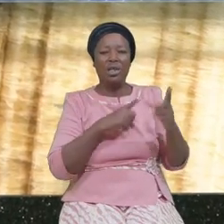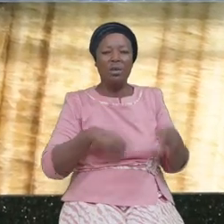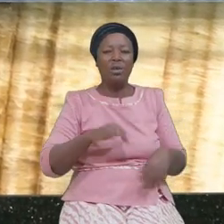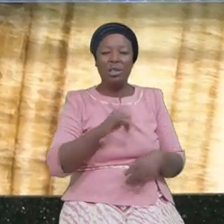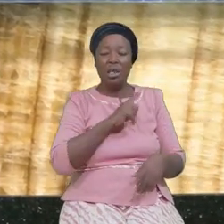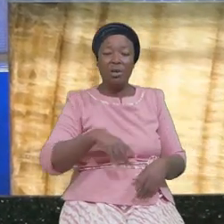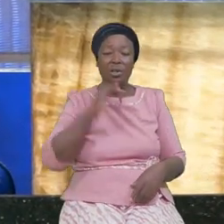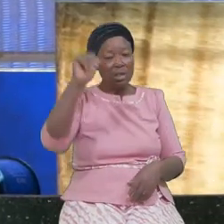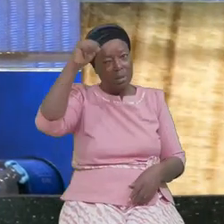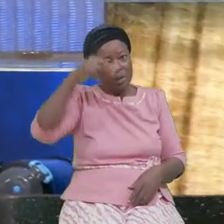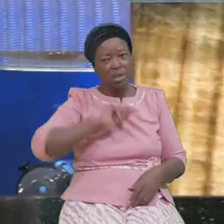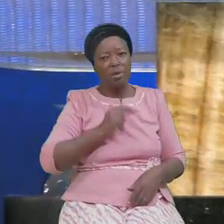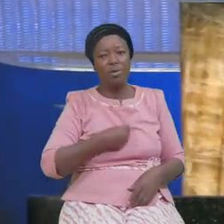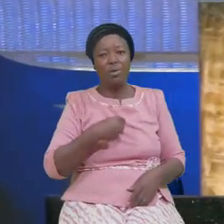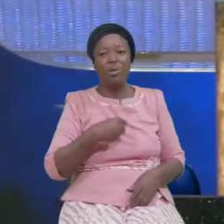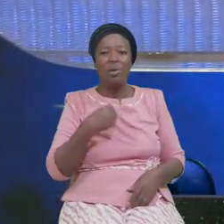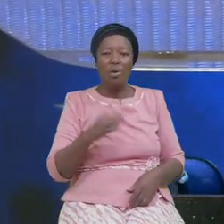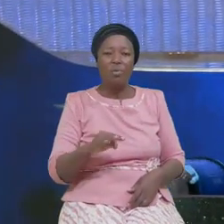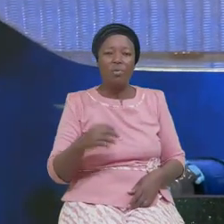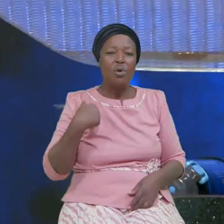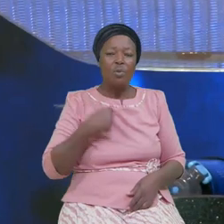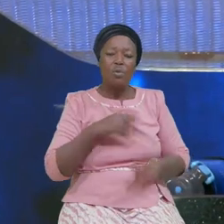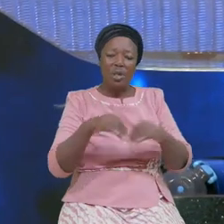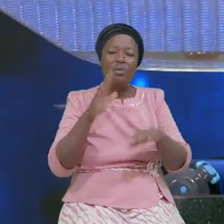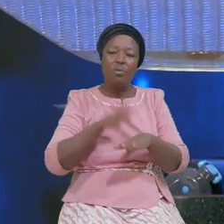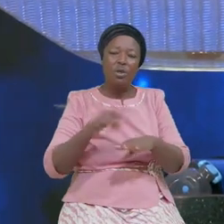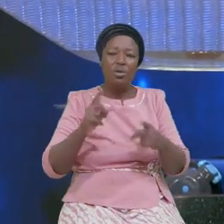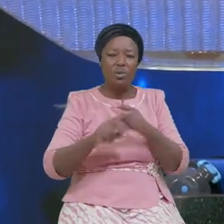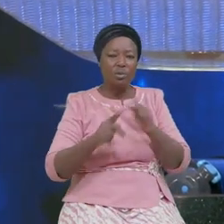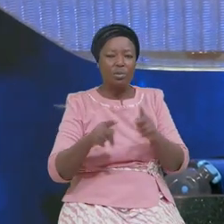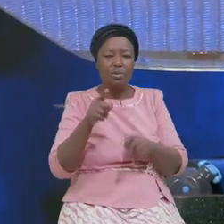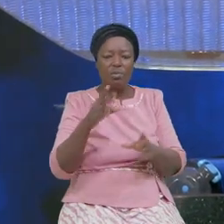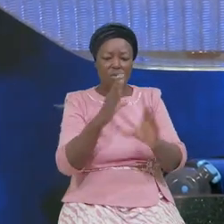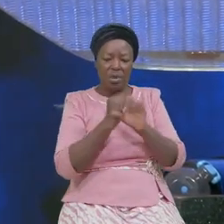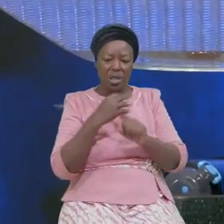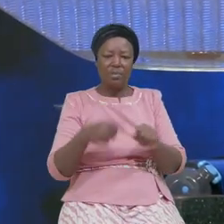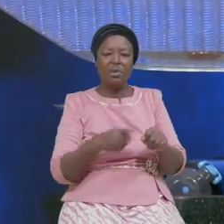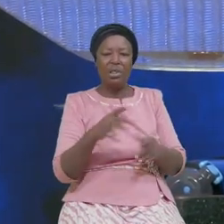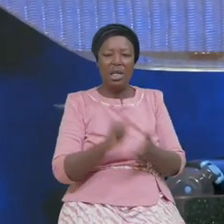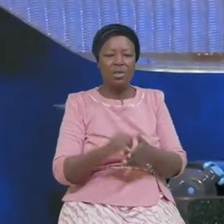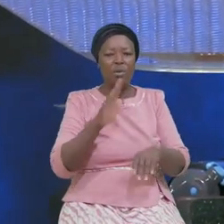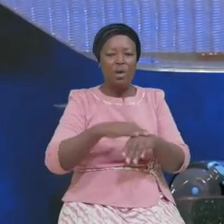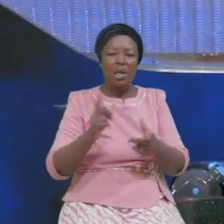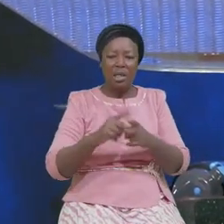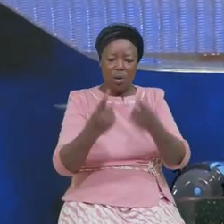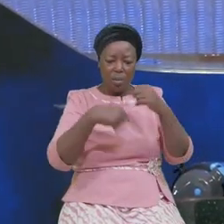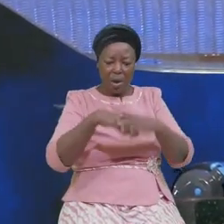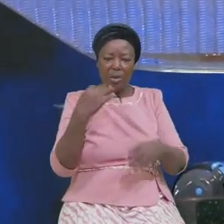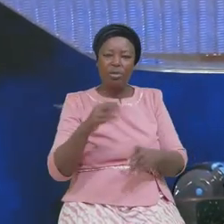us of. We give warning to the people. You receive the warning, and then you come out